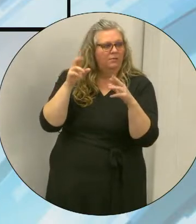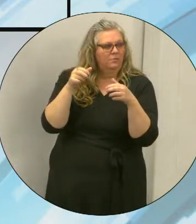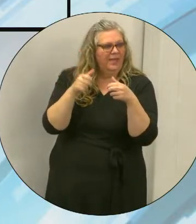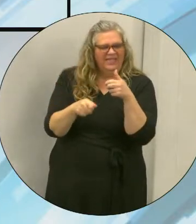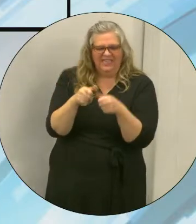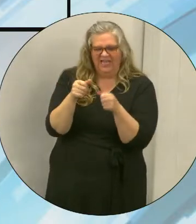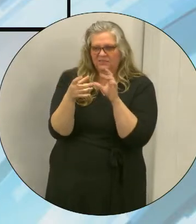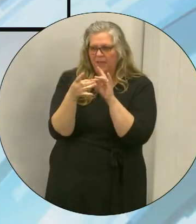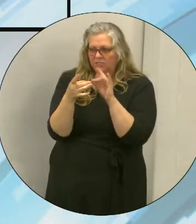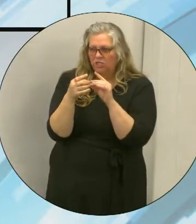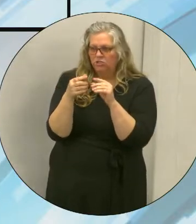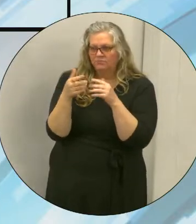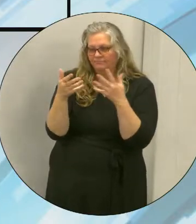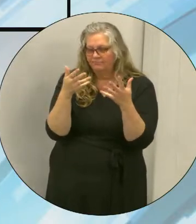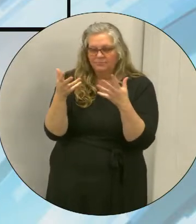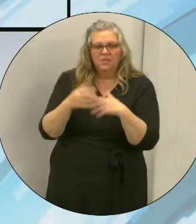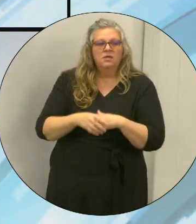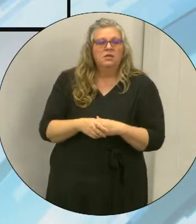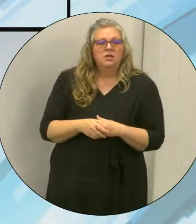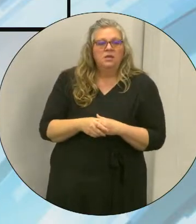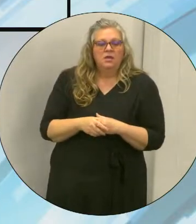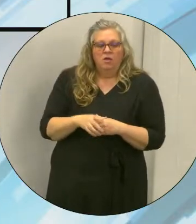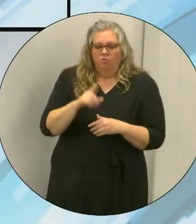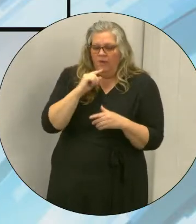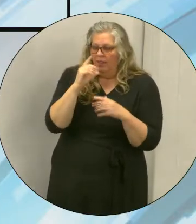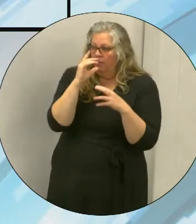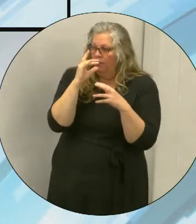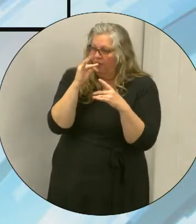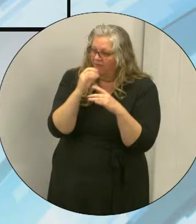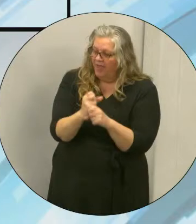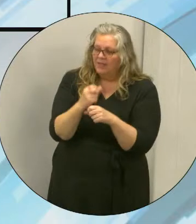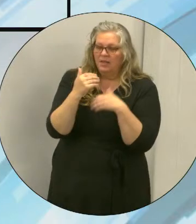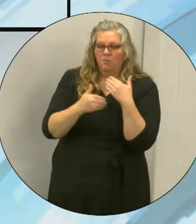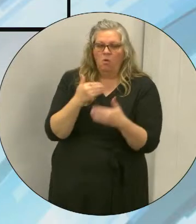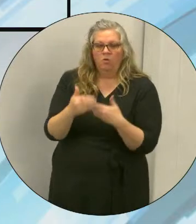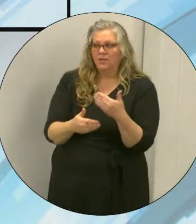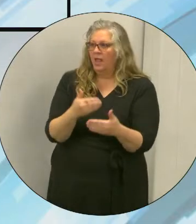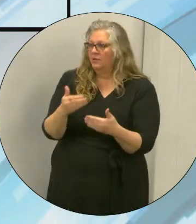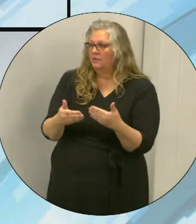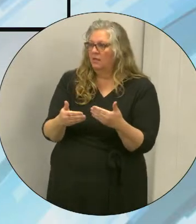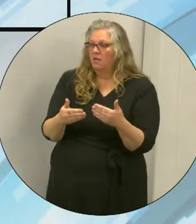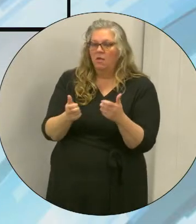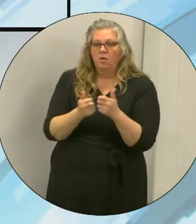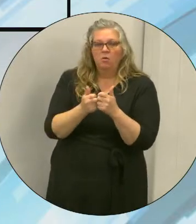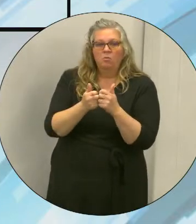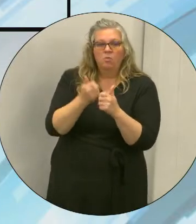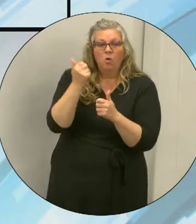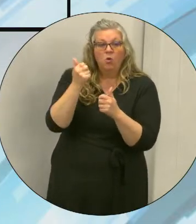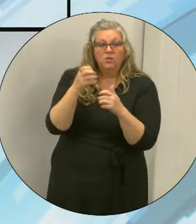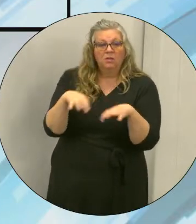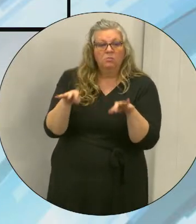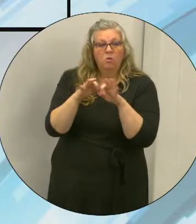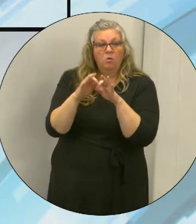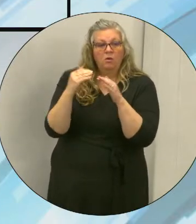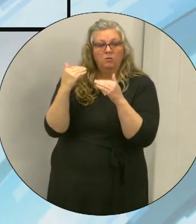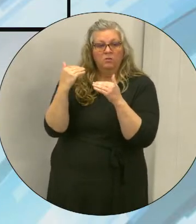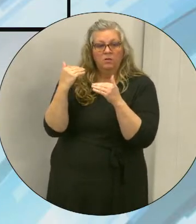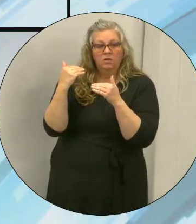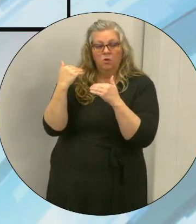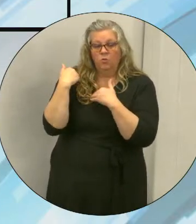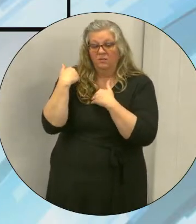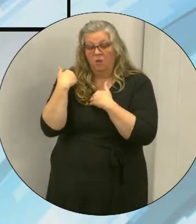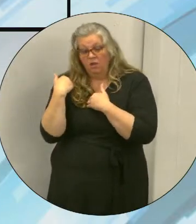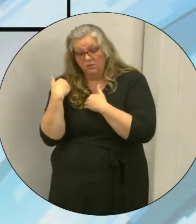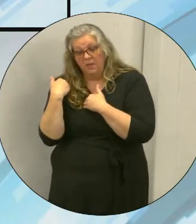know. This has been a really fascinating process to go through. It's our most important responsibility. So I'm going to skip